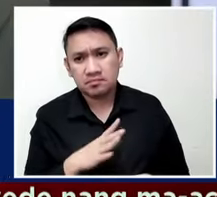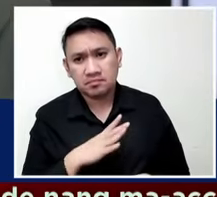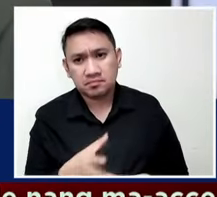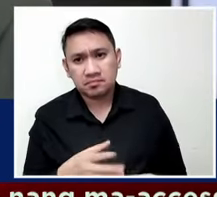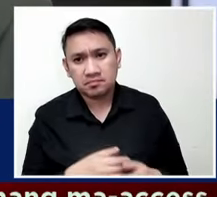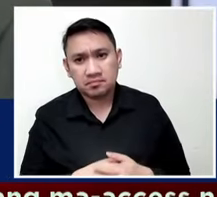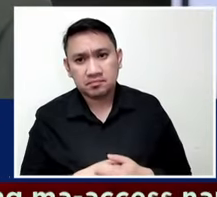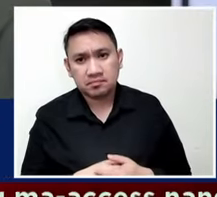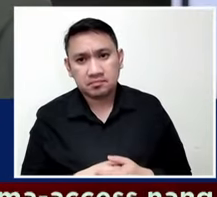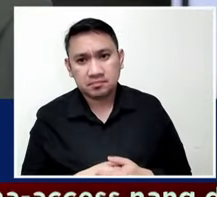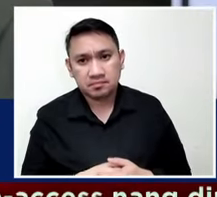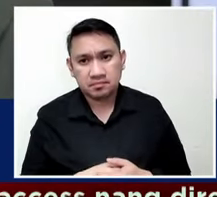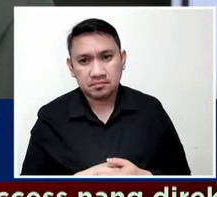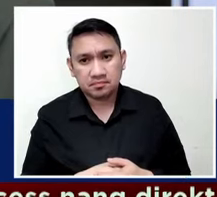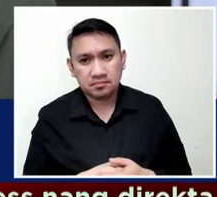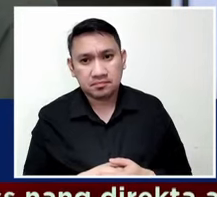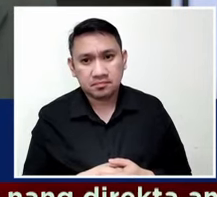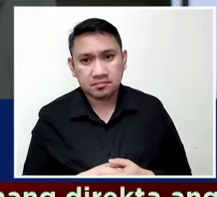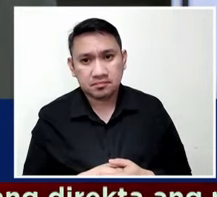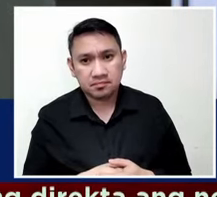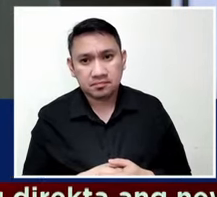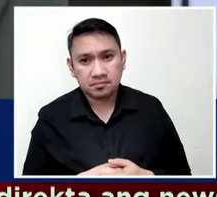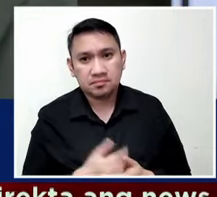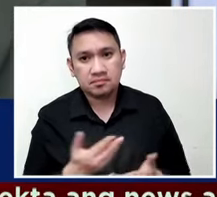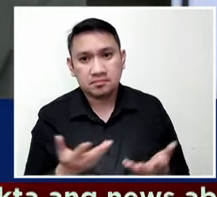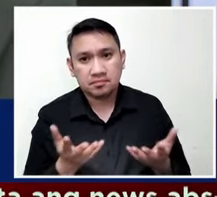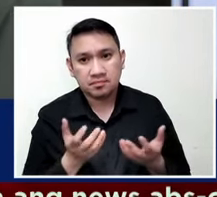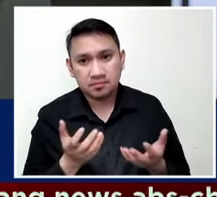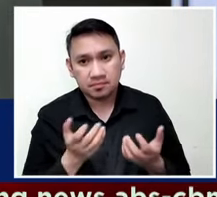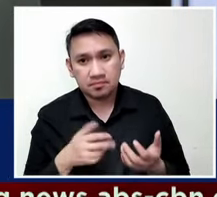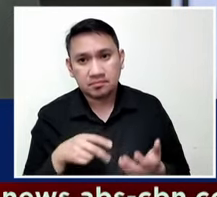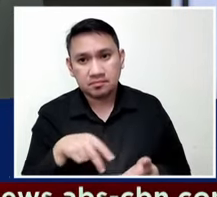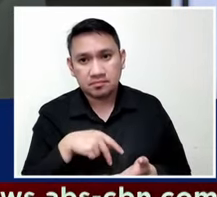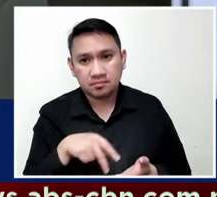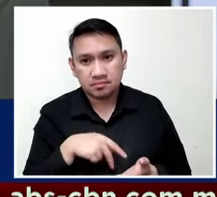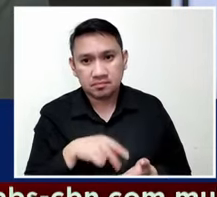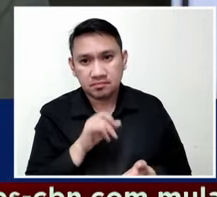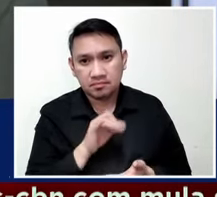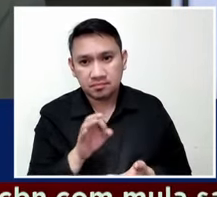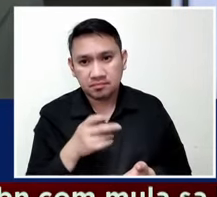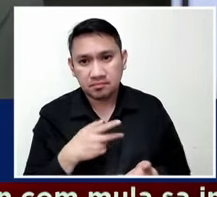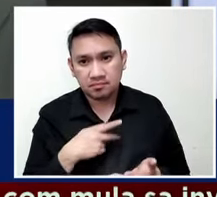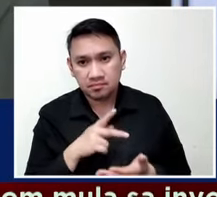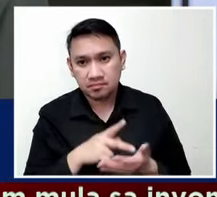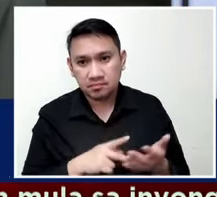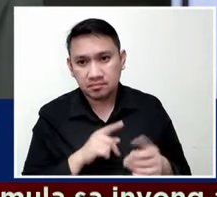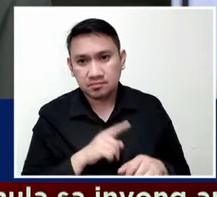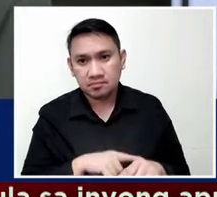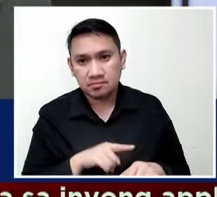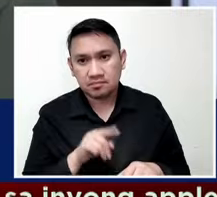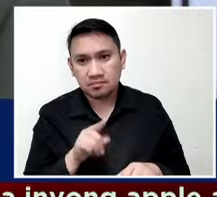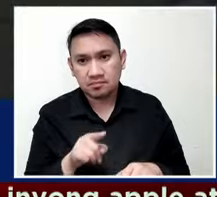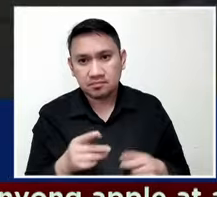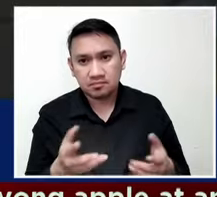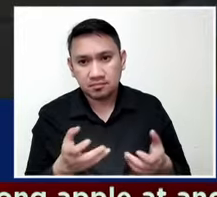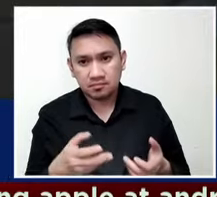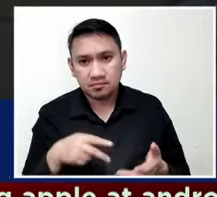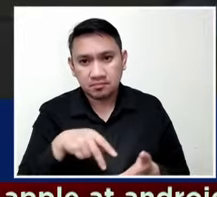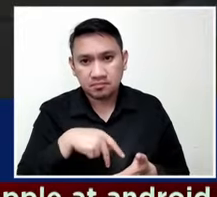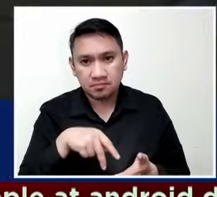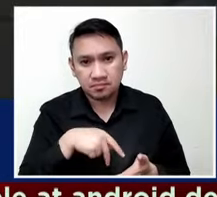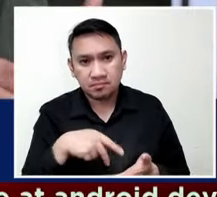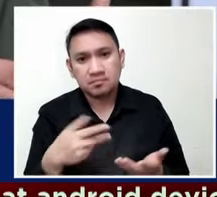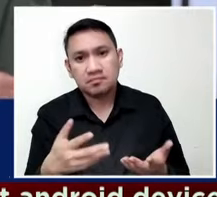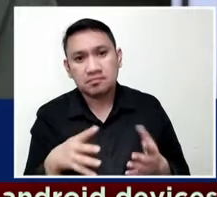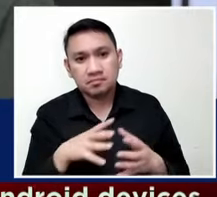see the Hataw Na, remember that movie? You know, if we had a part two of that, yes. Now with the way dance has become so